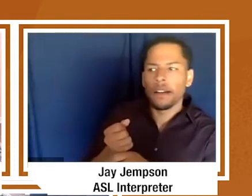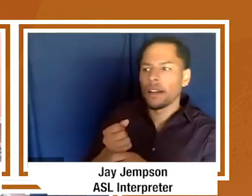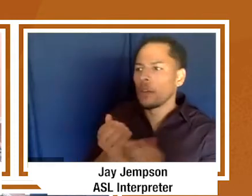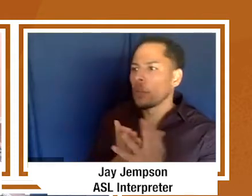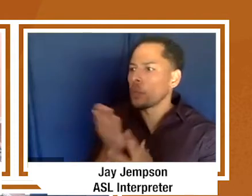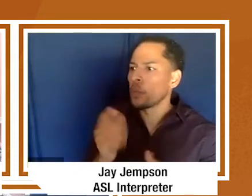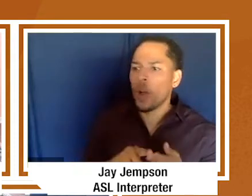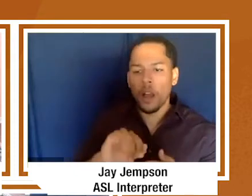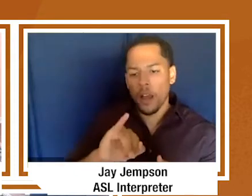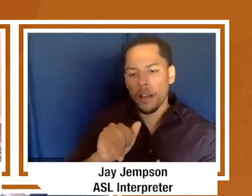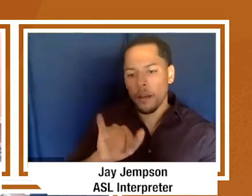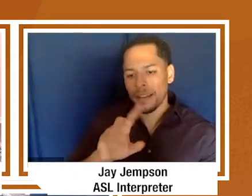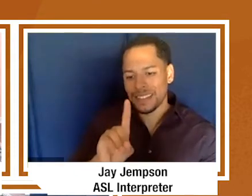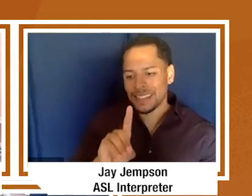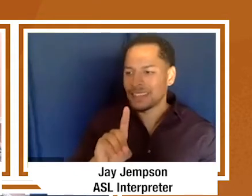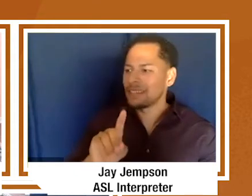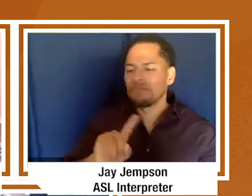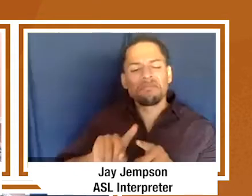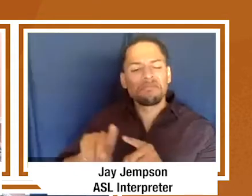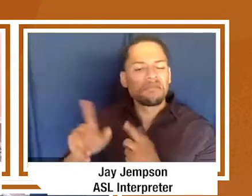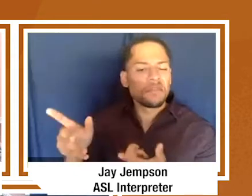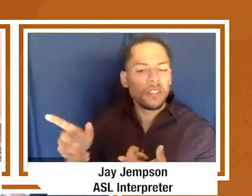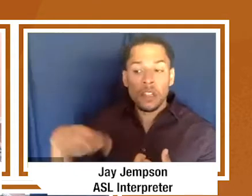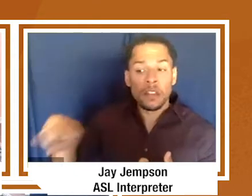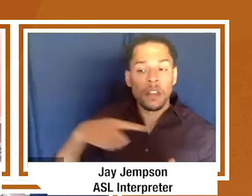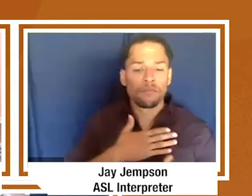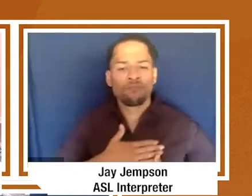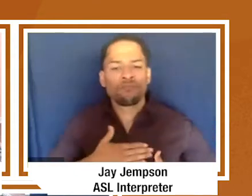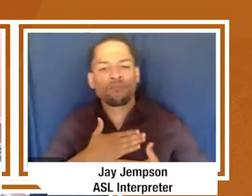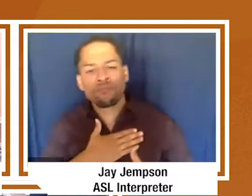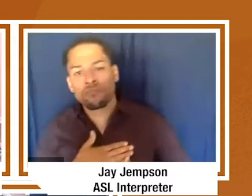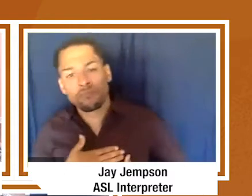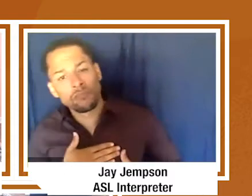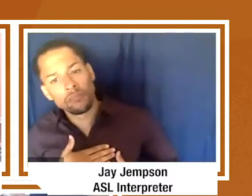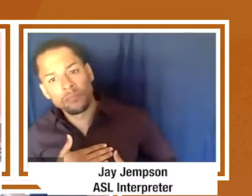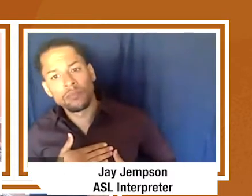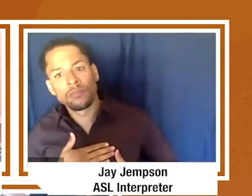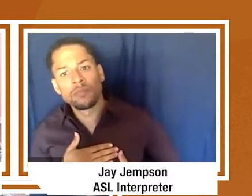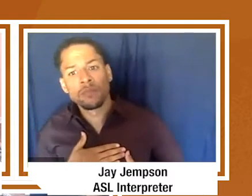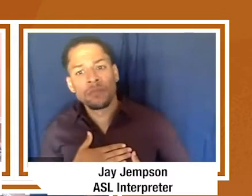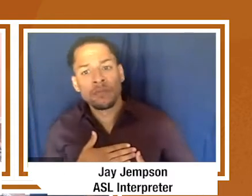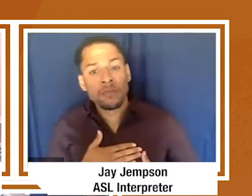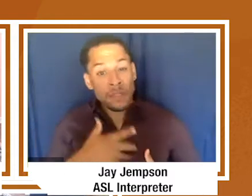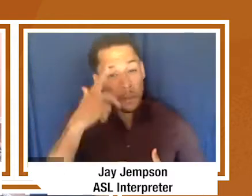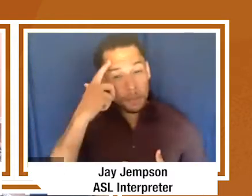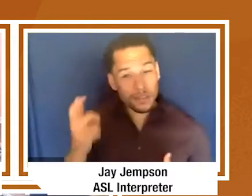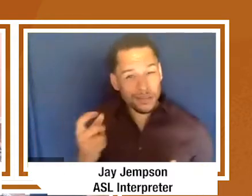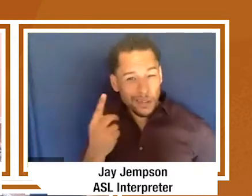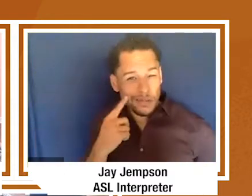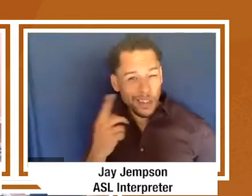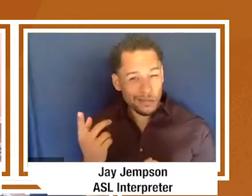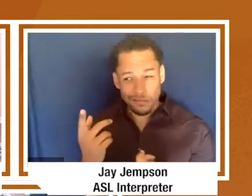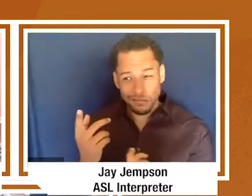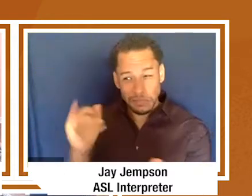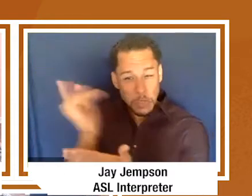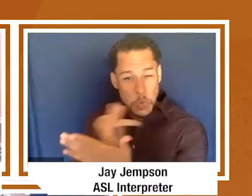IABD, through other sources, and it's just much appreciated because they, you know, this is their living, this